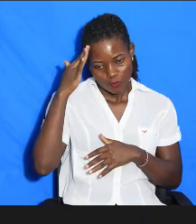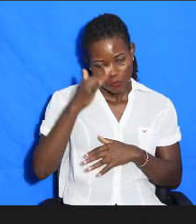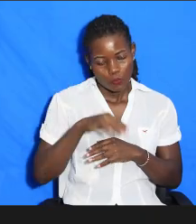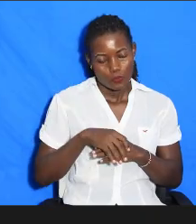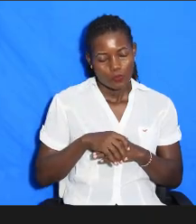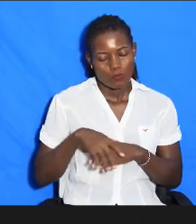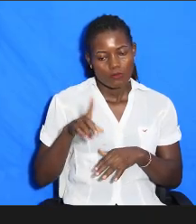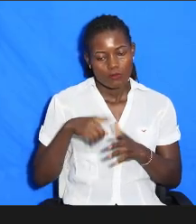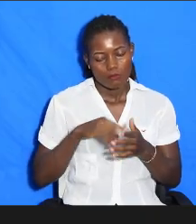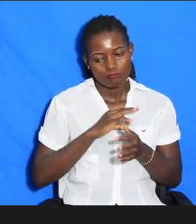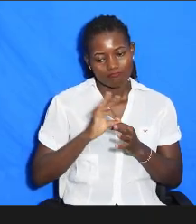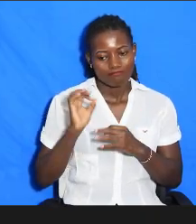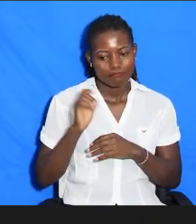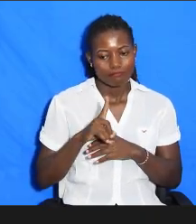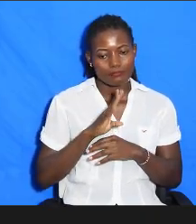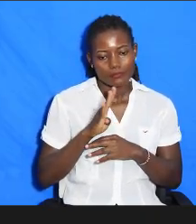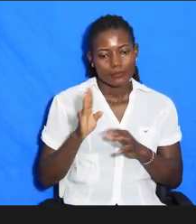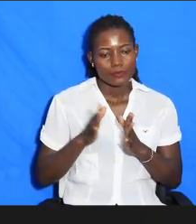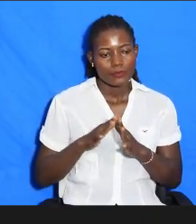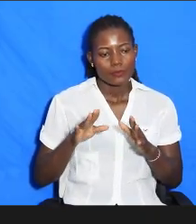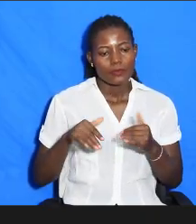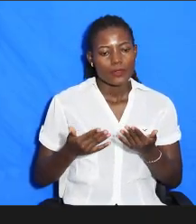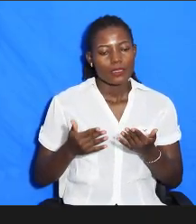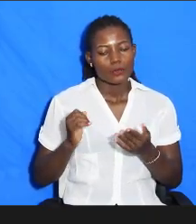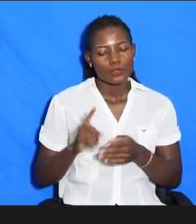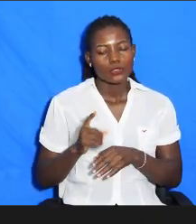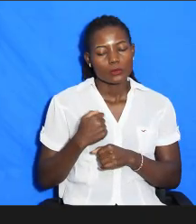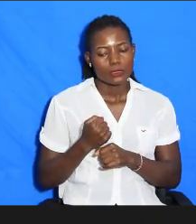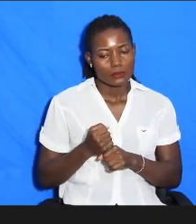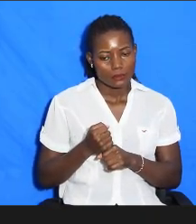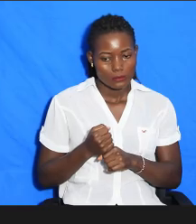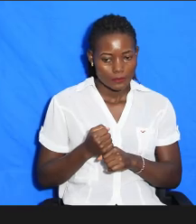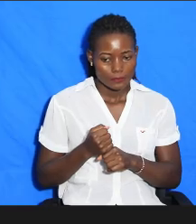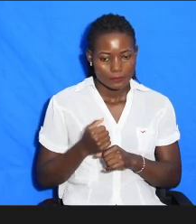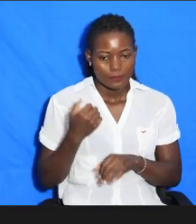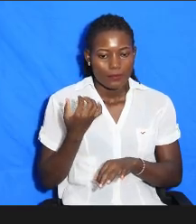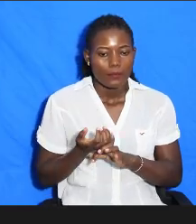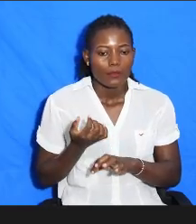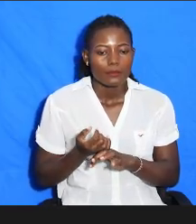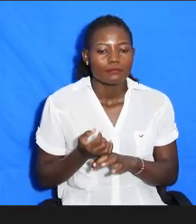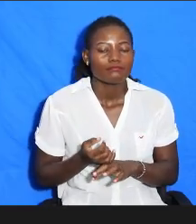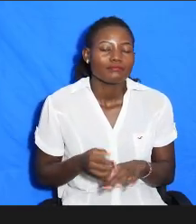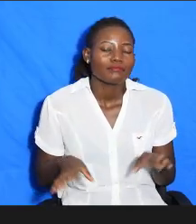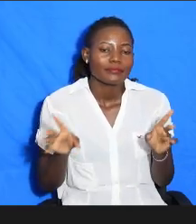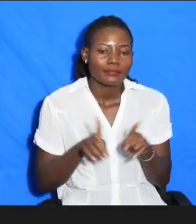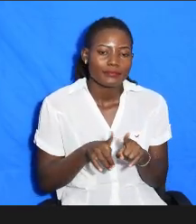sprints should be and how it should go, we kind of had kind of the